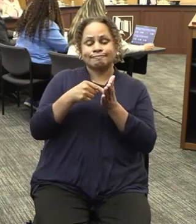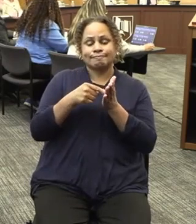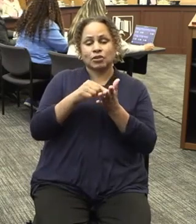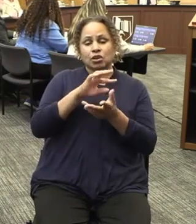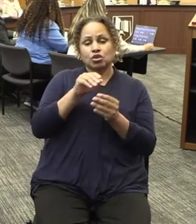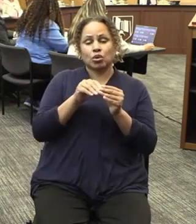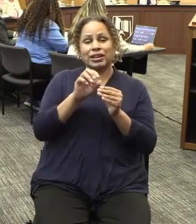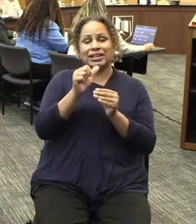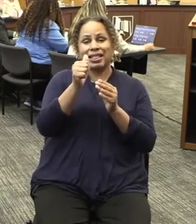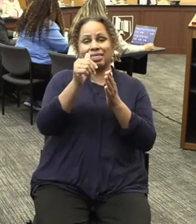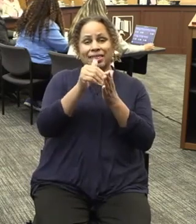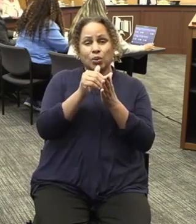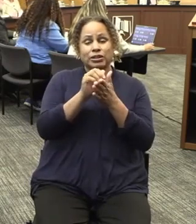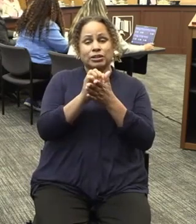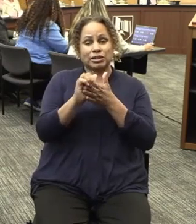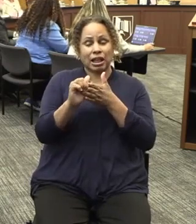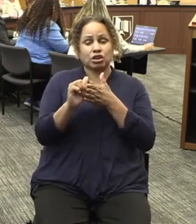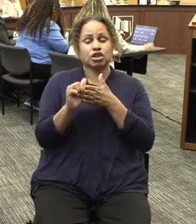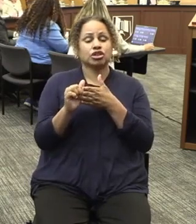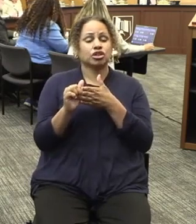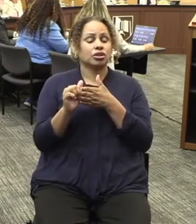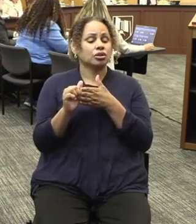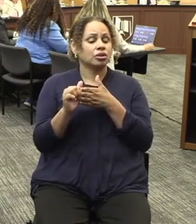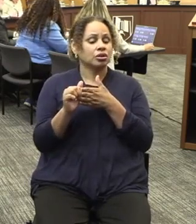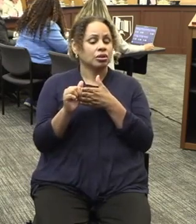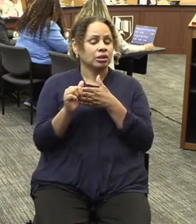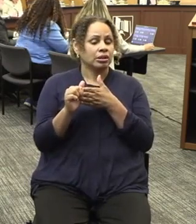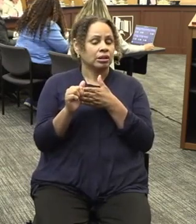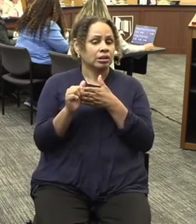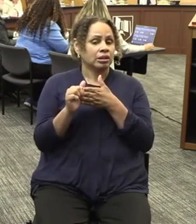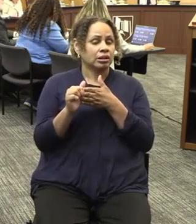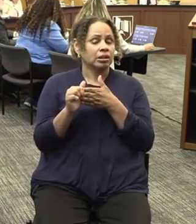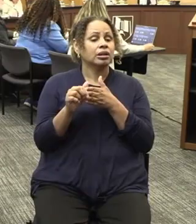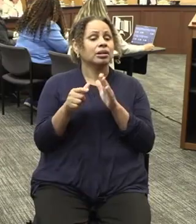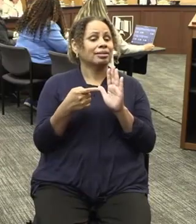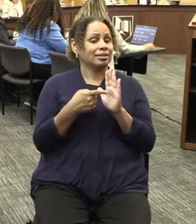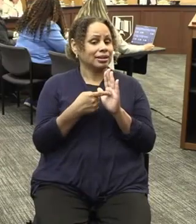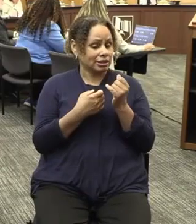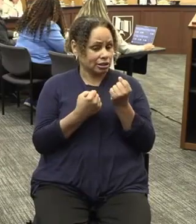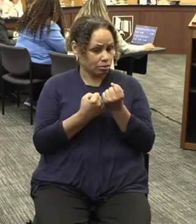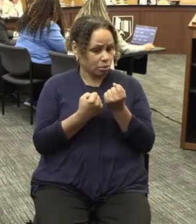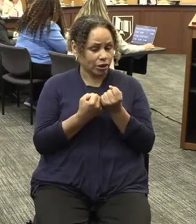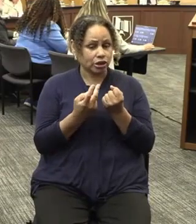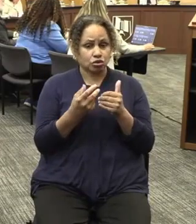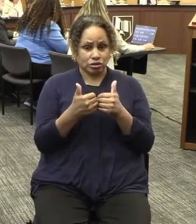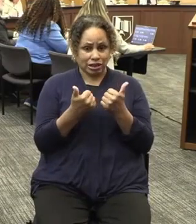to the development of the college's logo or brand initiative. This supported two separate